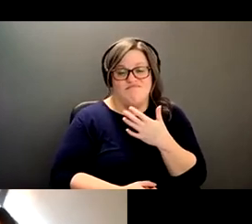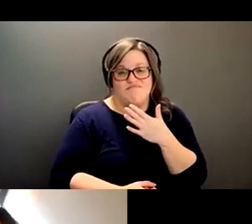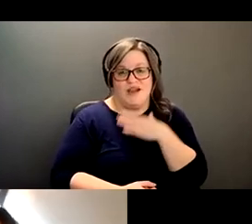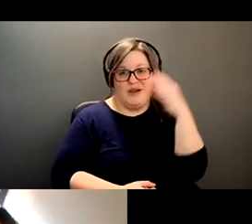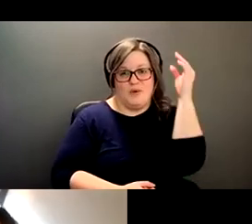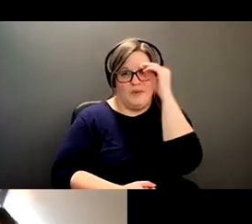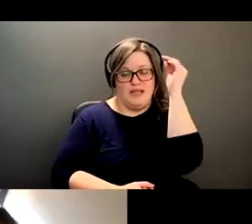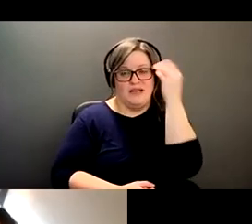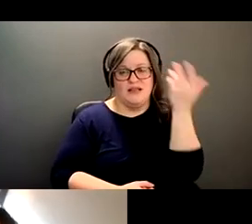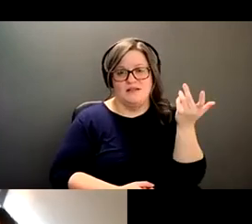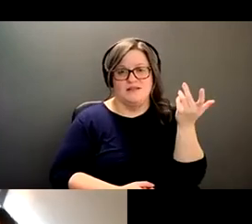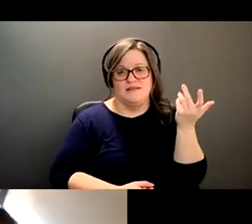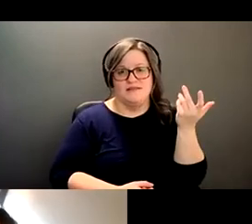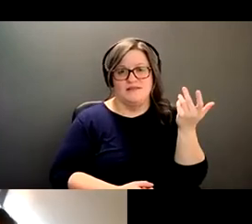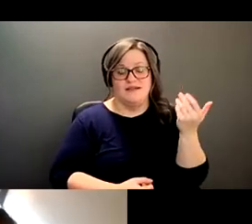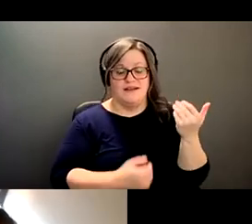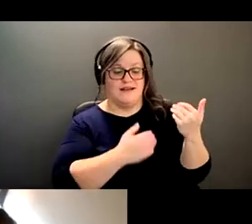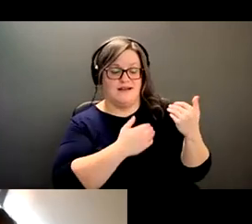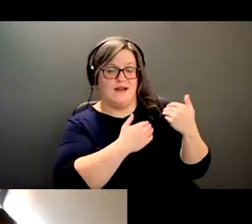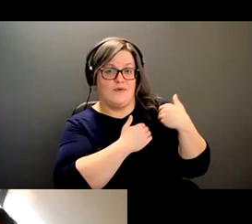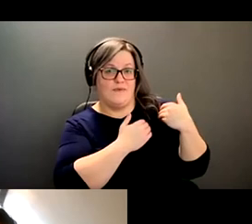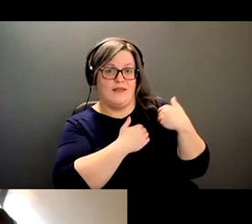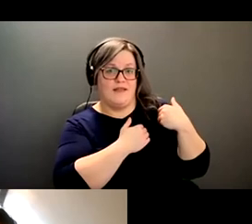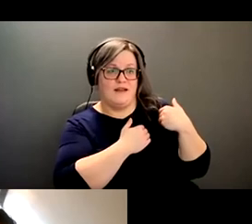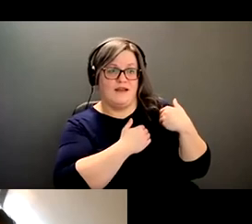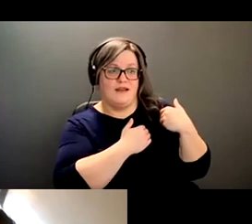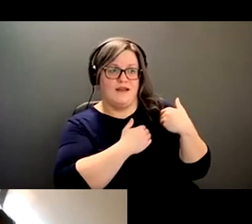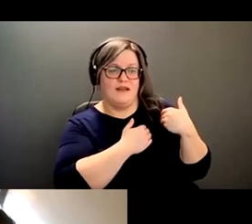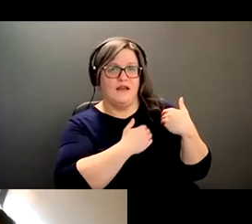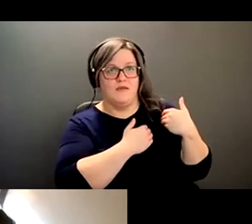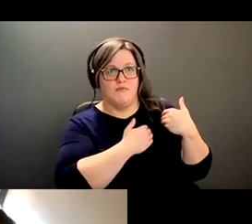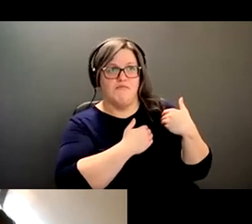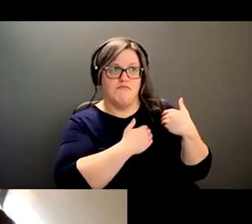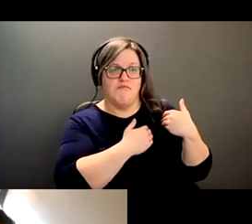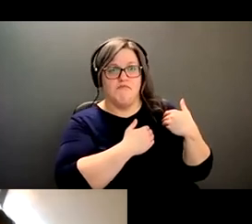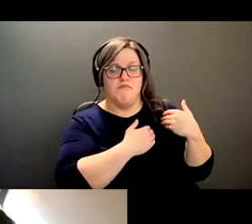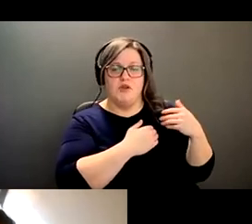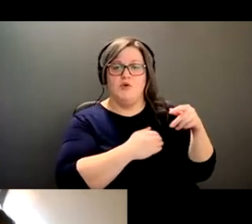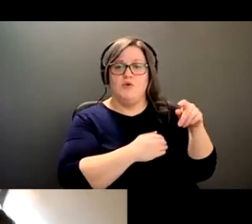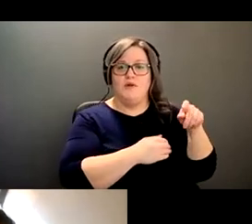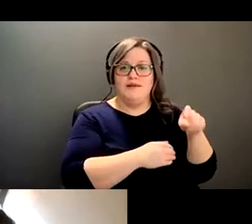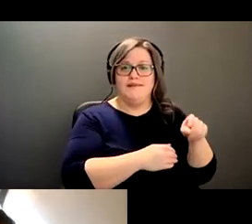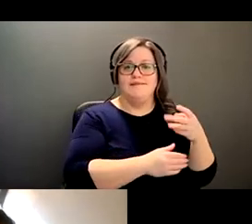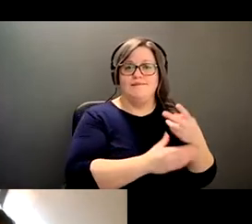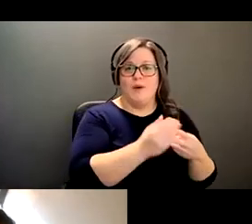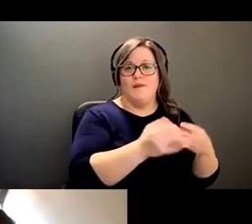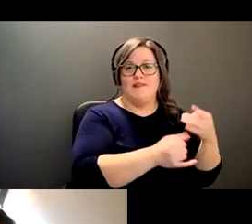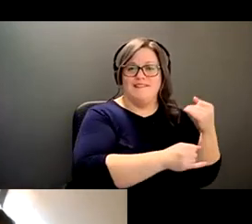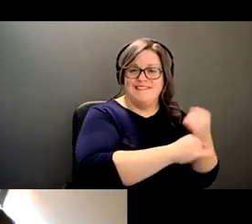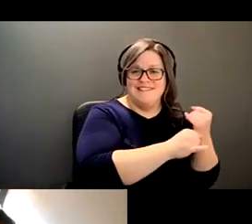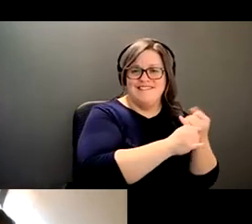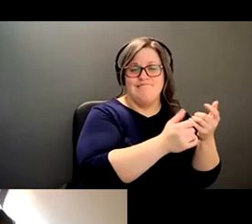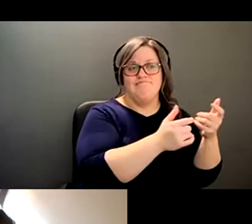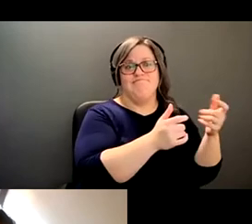both spaces. You know, it's like such different languages and institution spaces, I think,